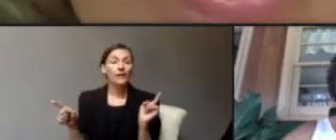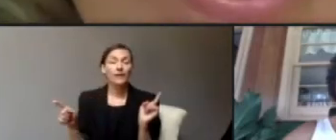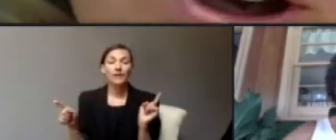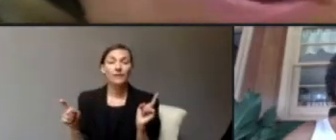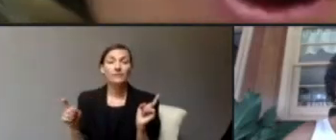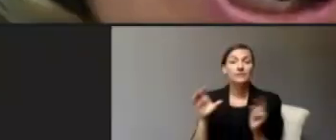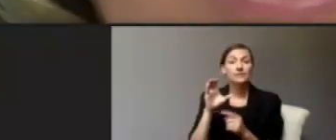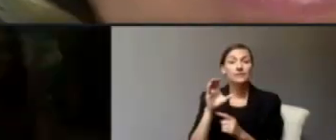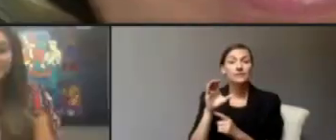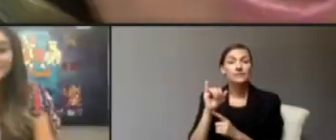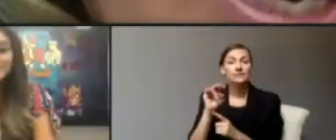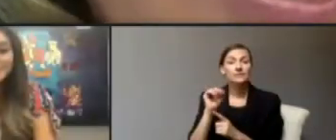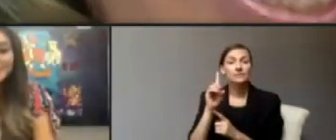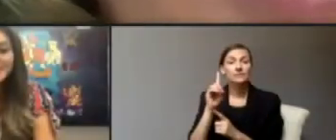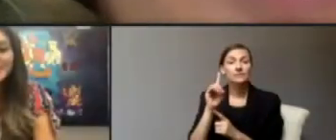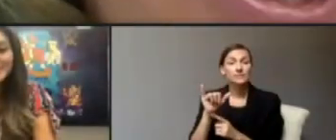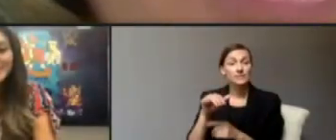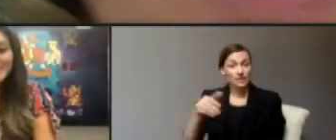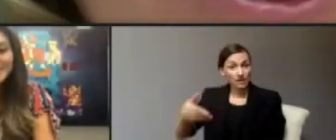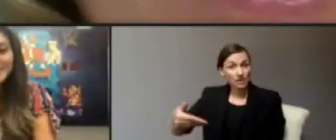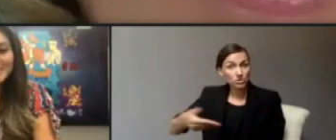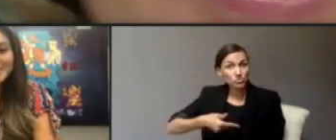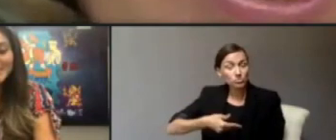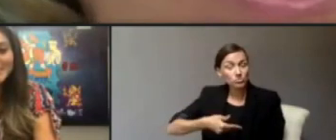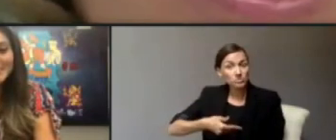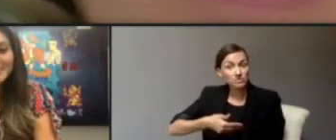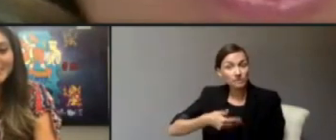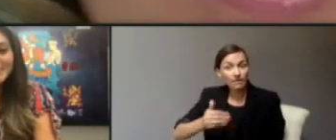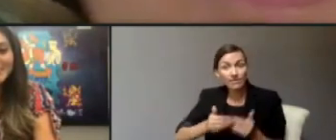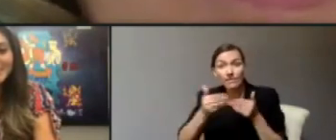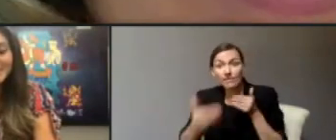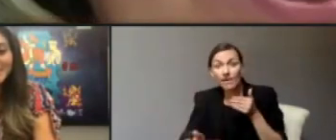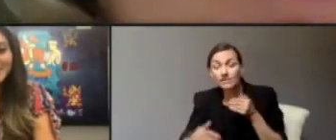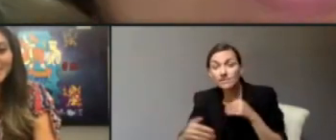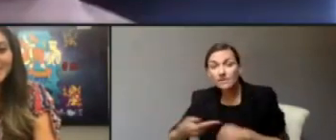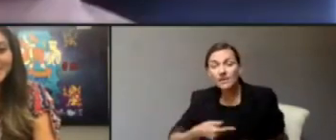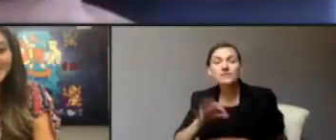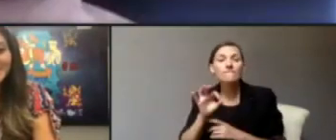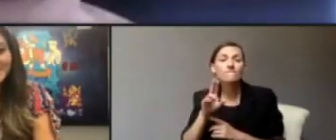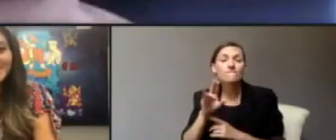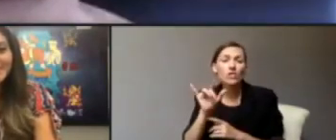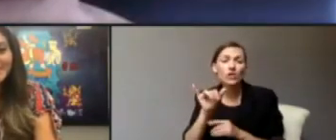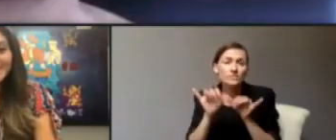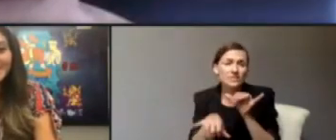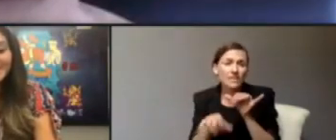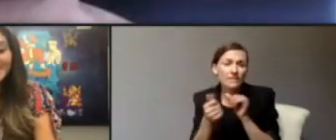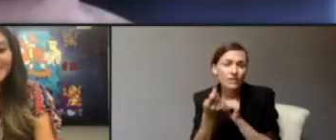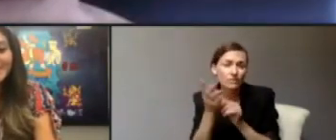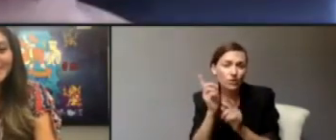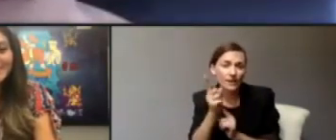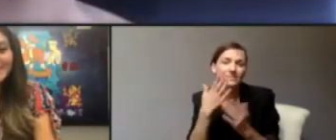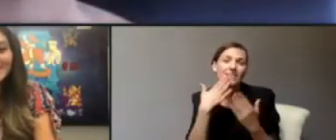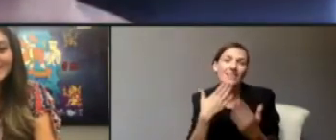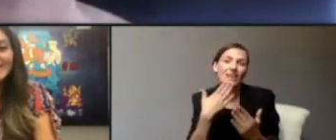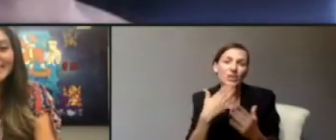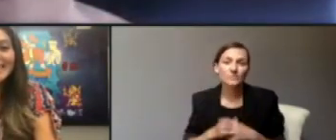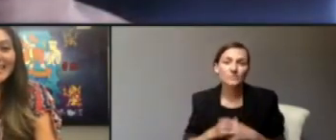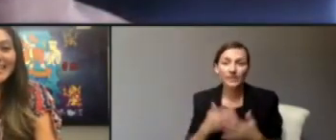if we could introduce the next guest, and Dr. Fuller, if you could stay with us for just a few more minutes, that'd be great. Thank you.